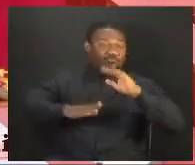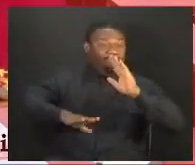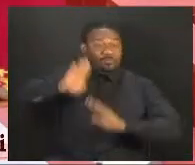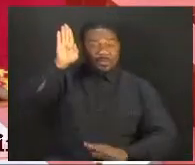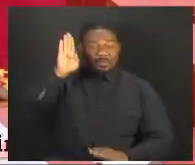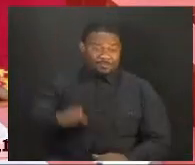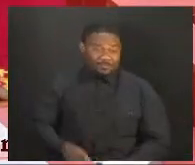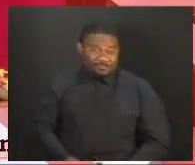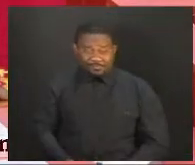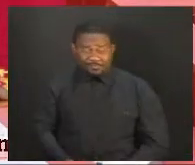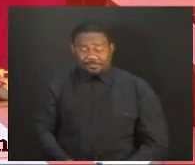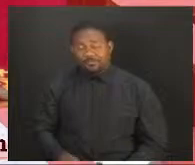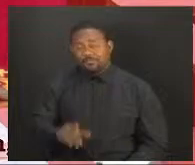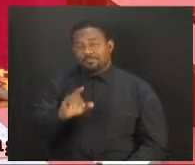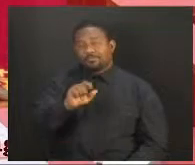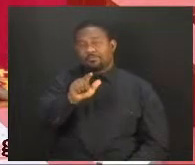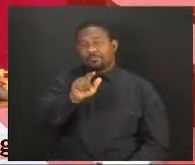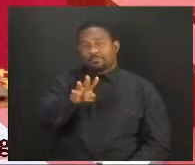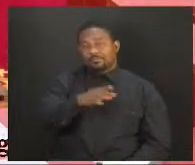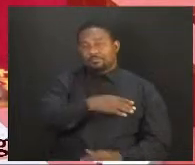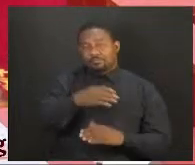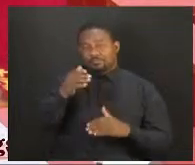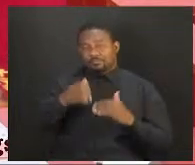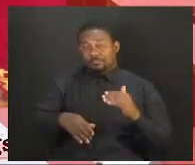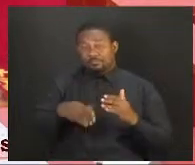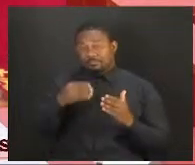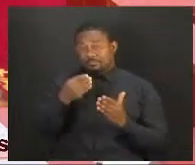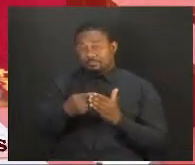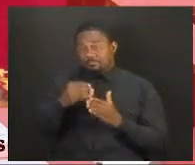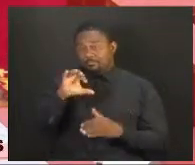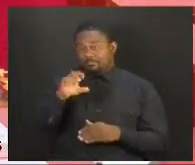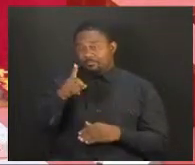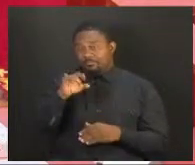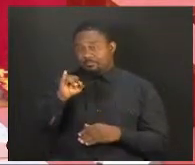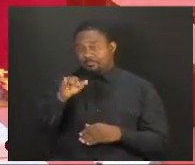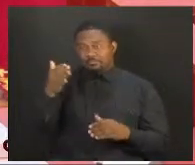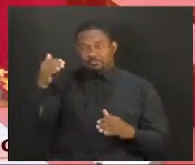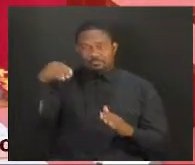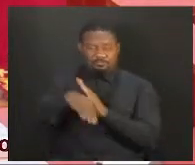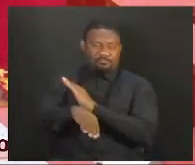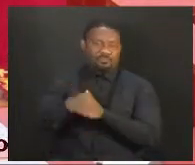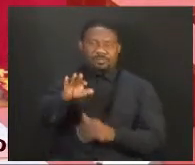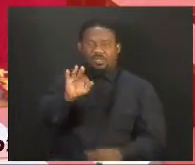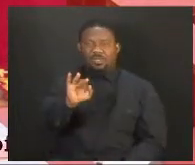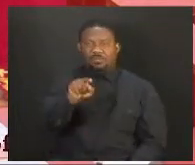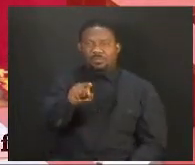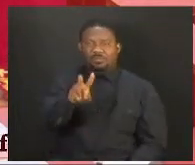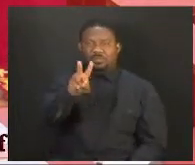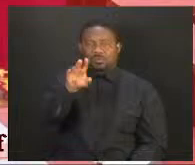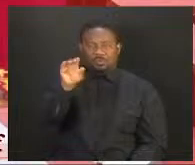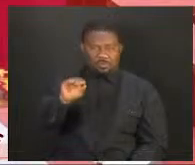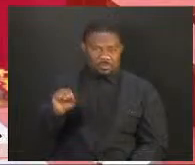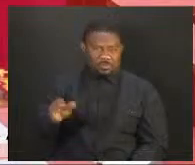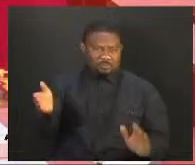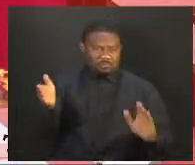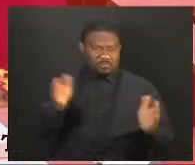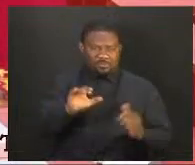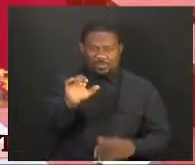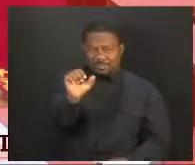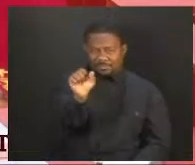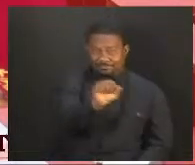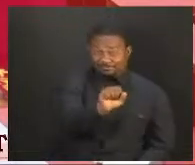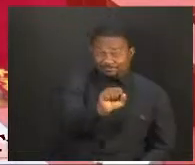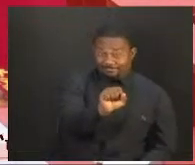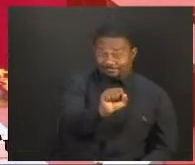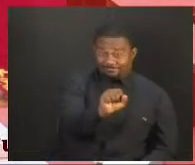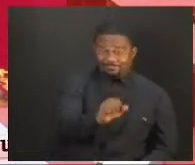of 2024, the currency had depreciated by 19.2% against the US dollars,